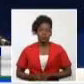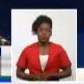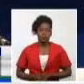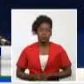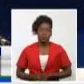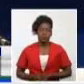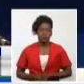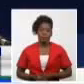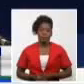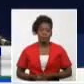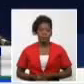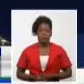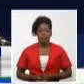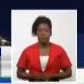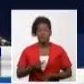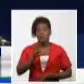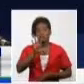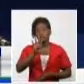suspects